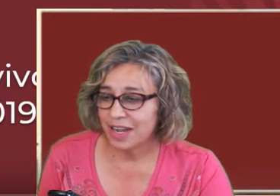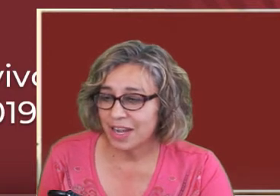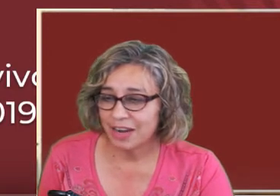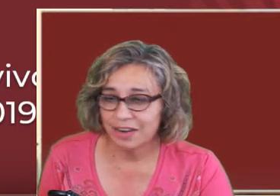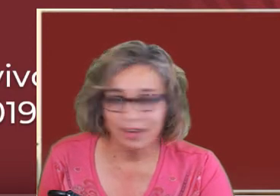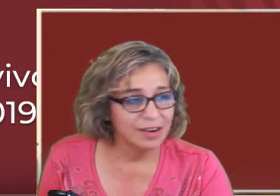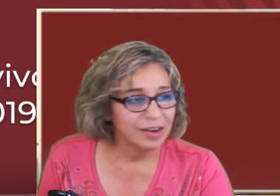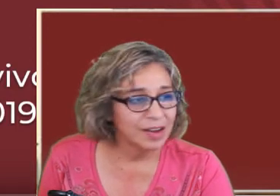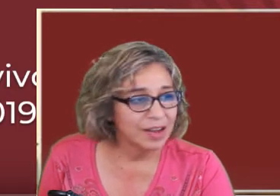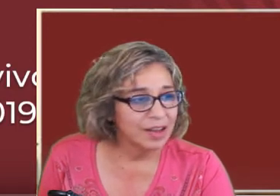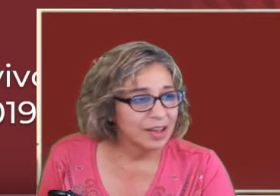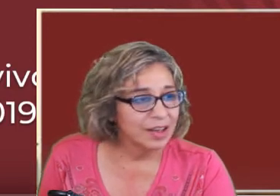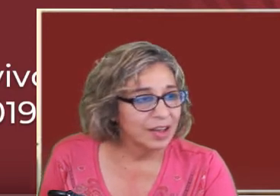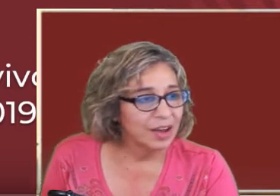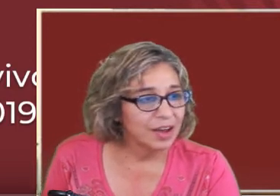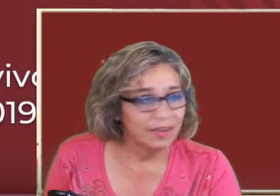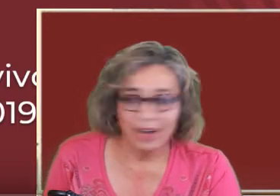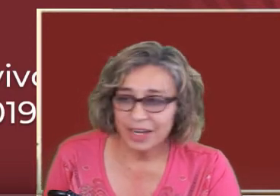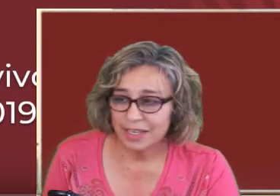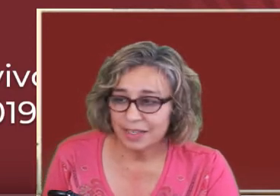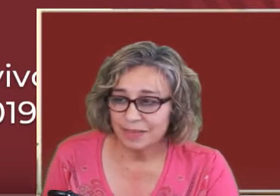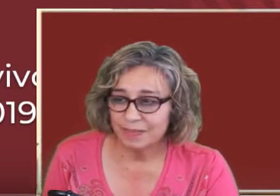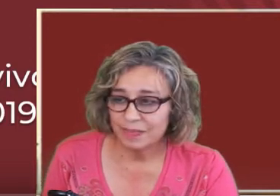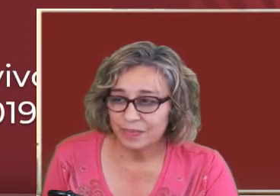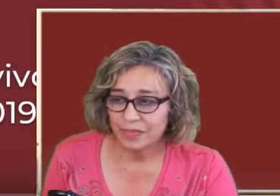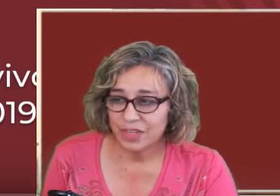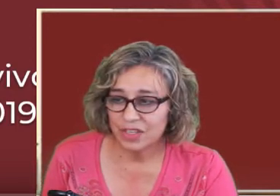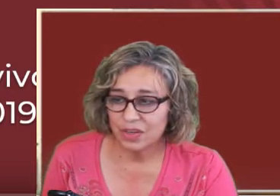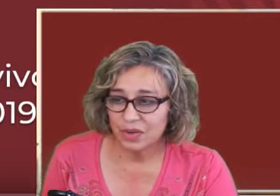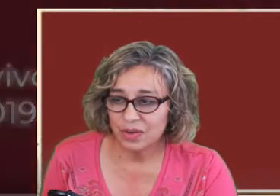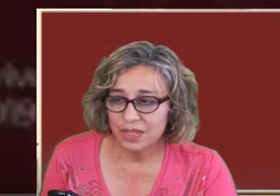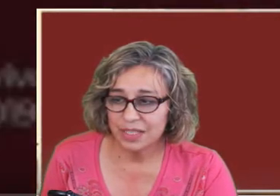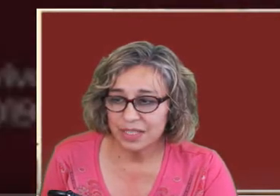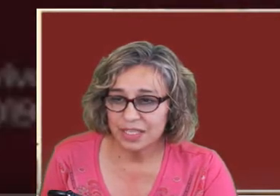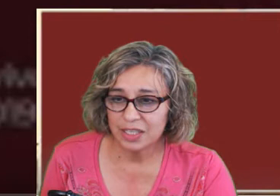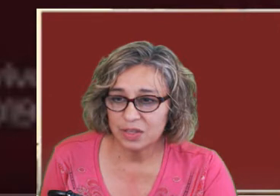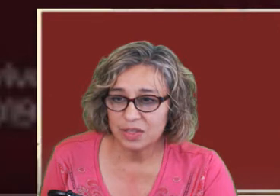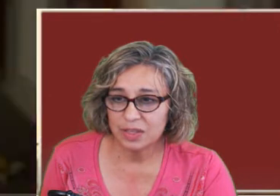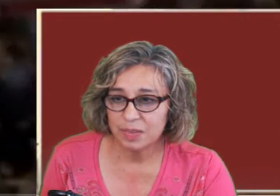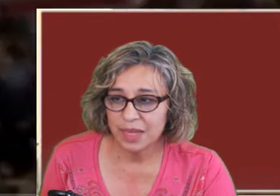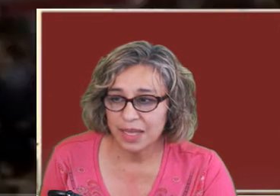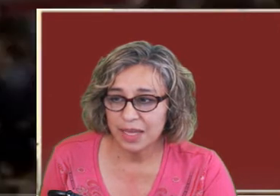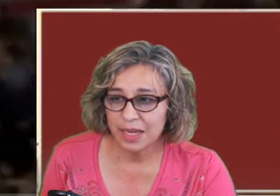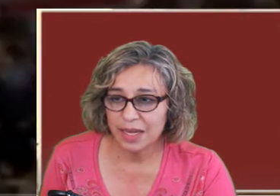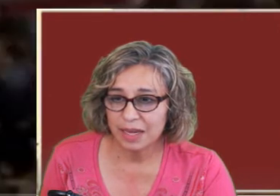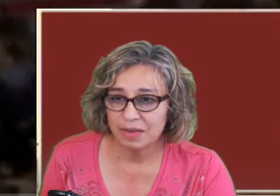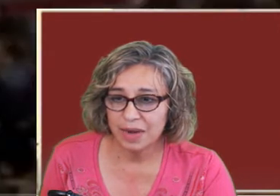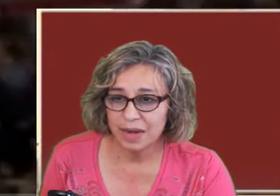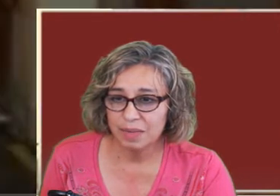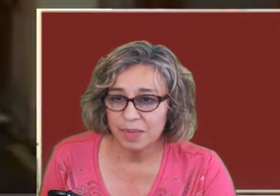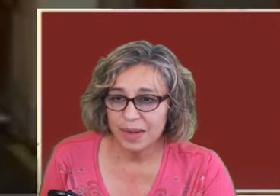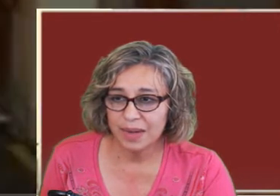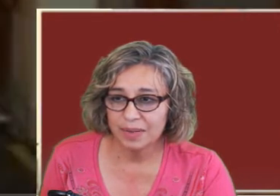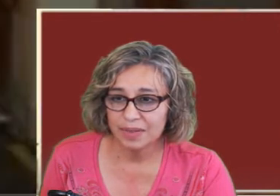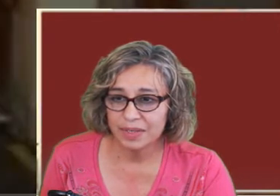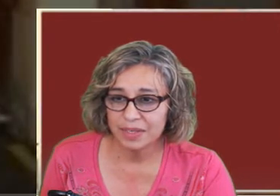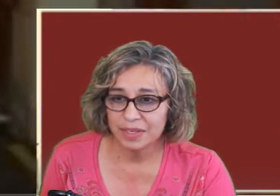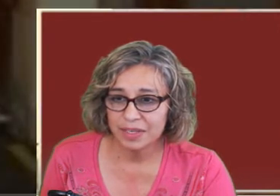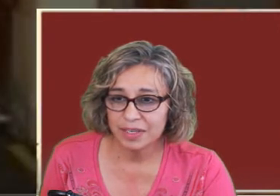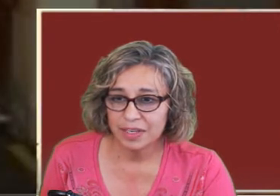right here. All right. So let's see. Let's go to the beginning, right